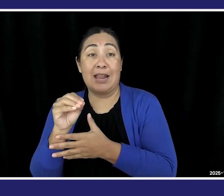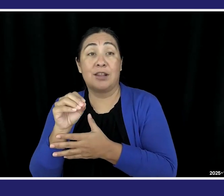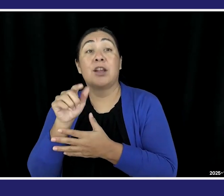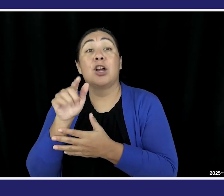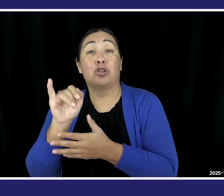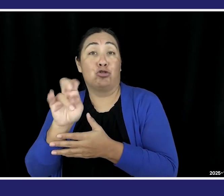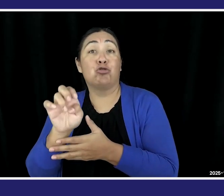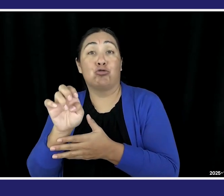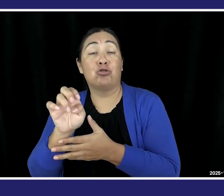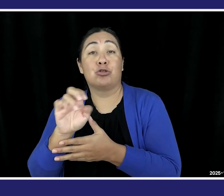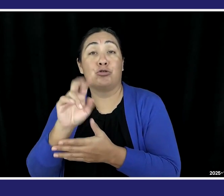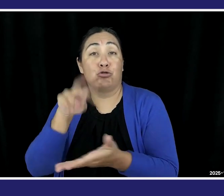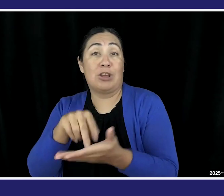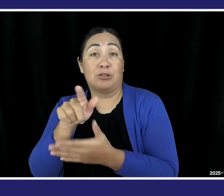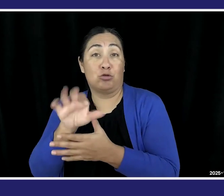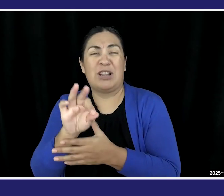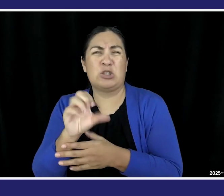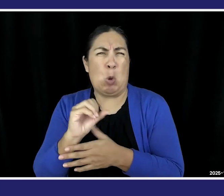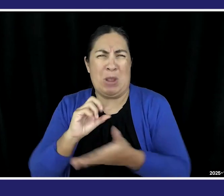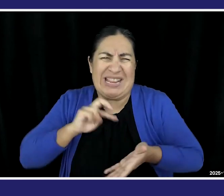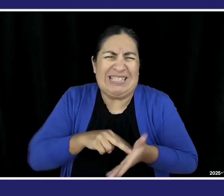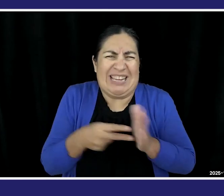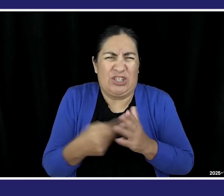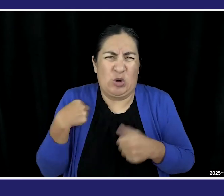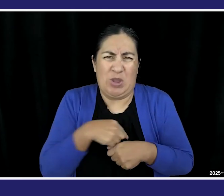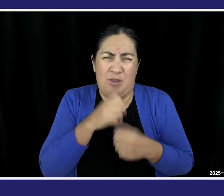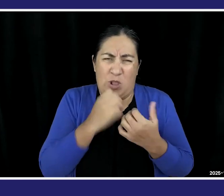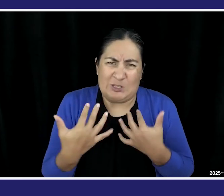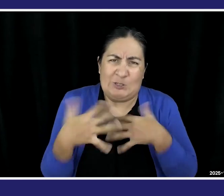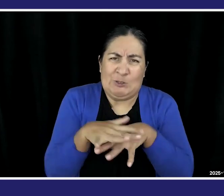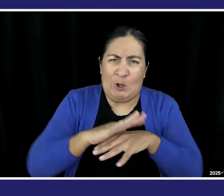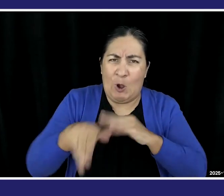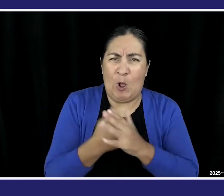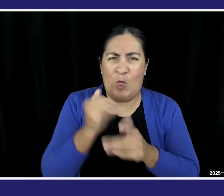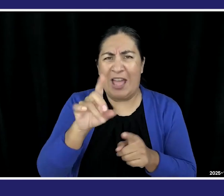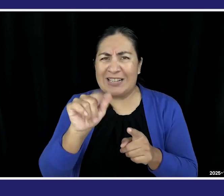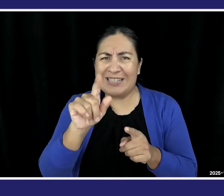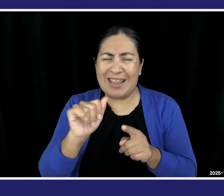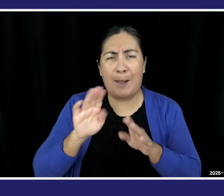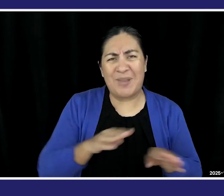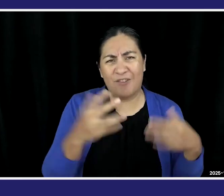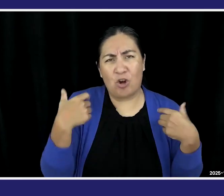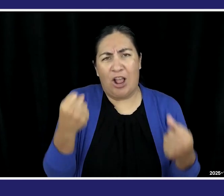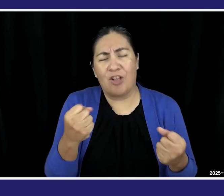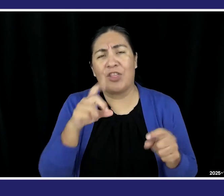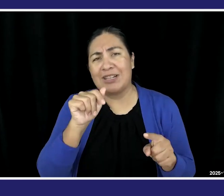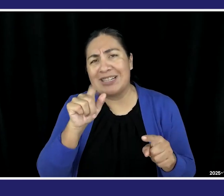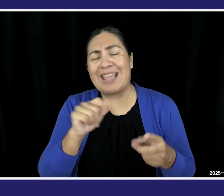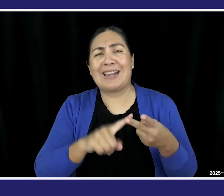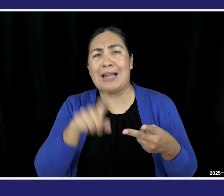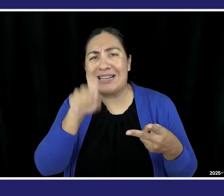are intentionally integrating the behavioral health data, behavioral health needs, and the behavioral